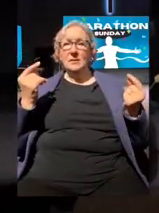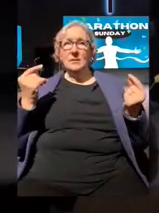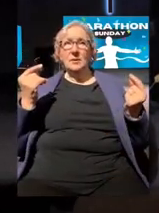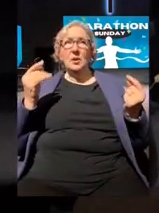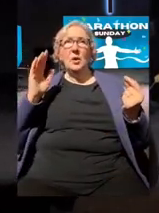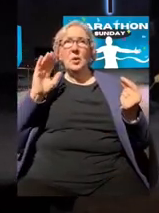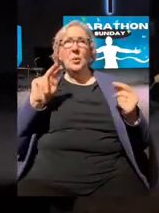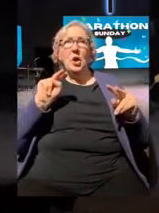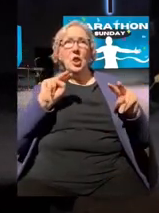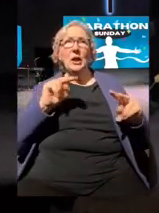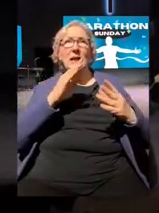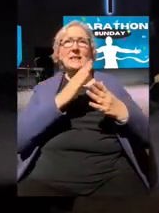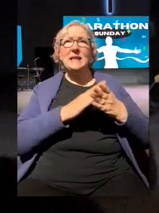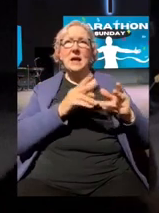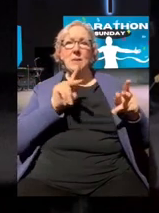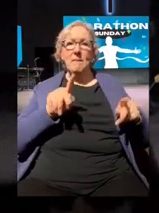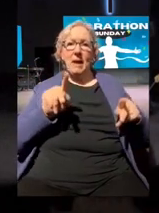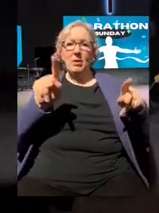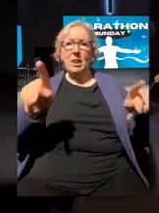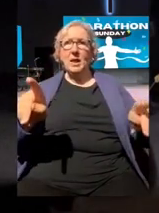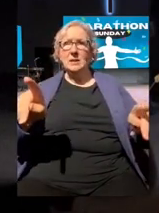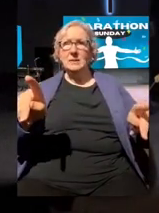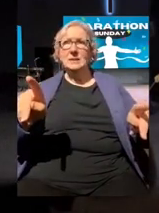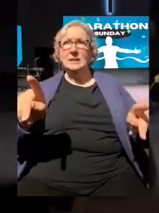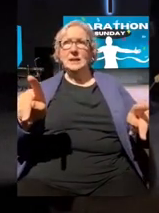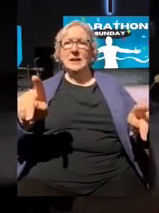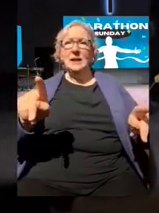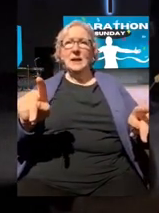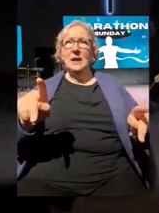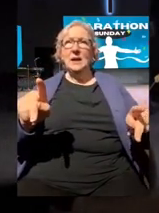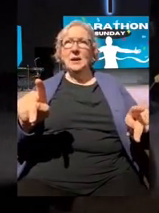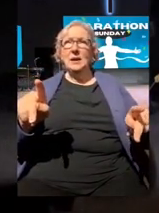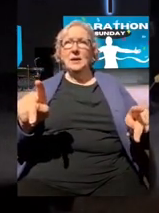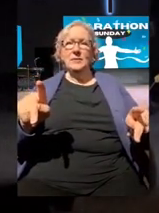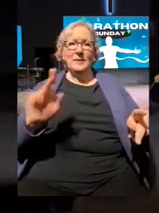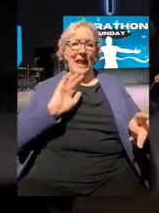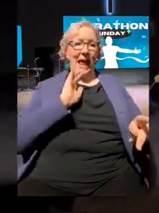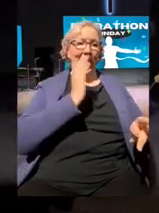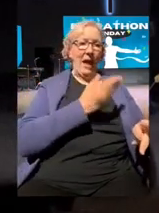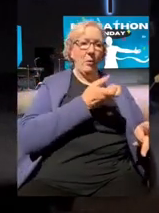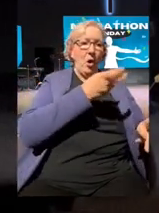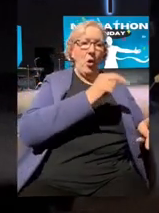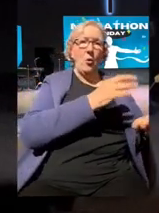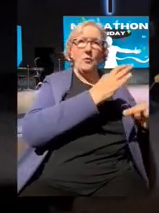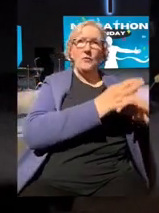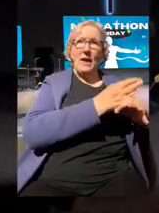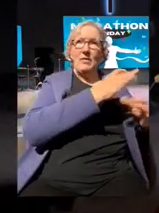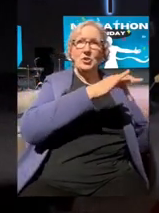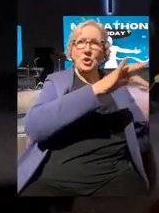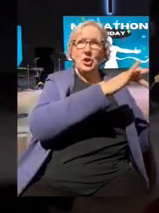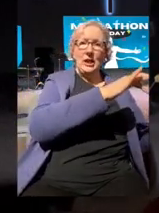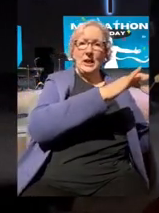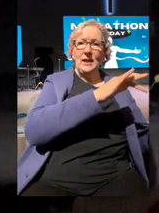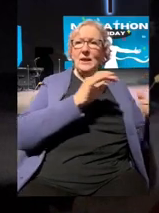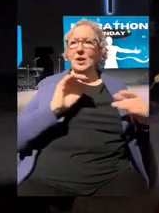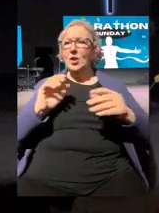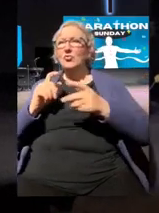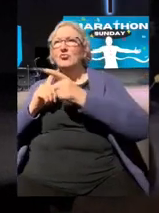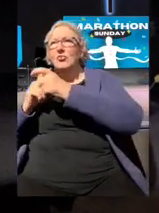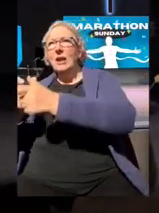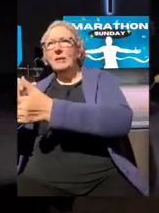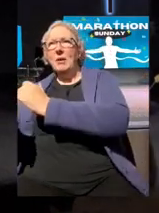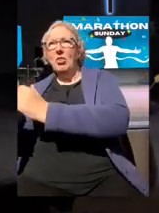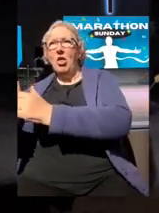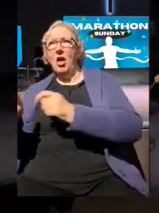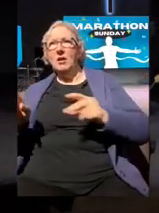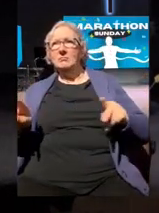of the parallels between our own faith journey and running a marathon. And in the process,